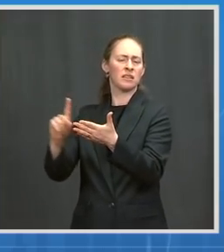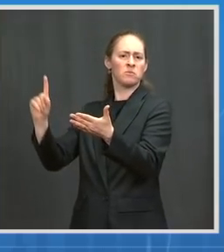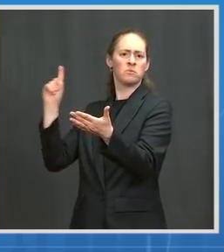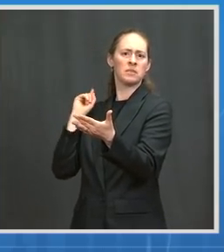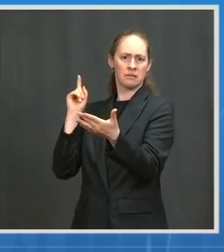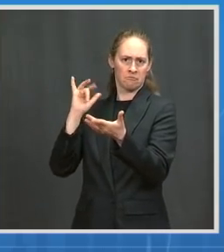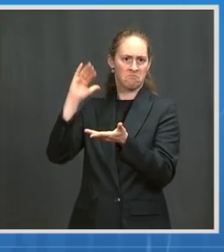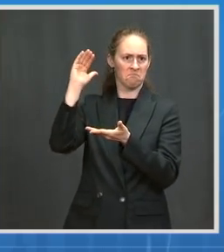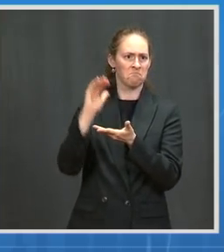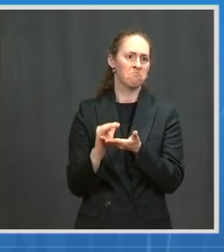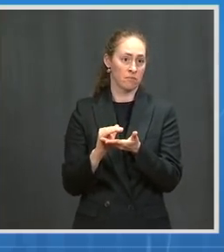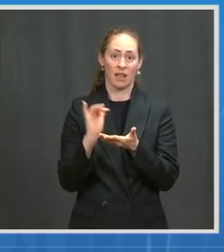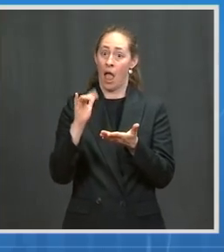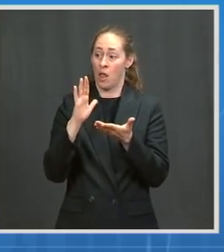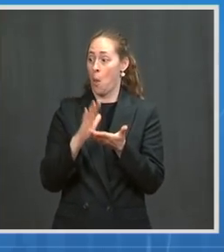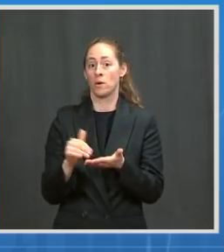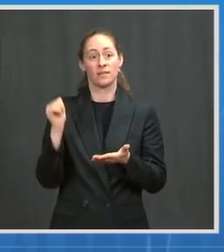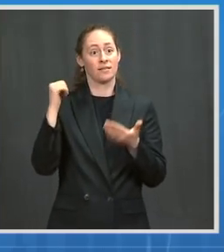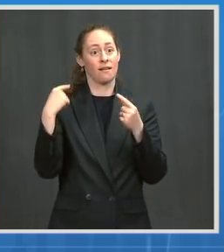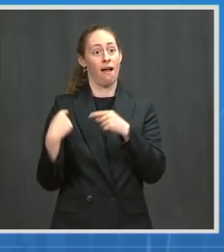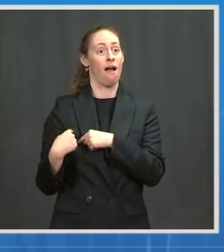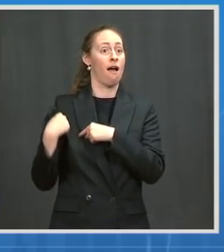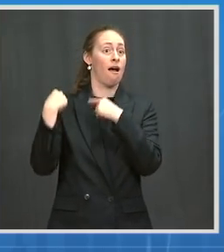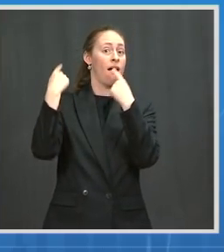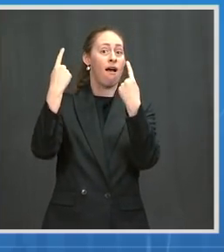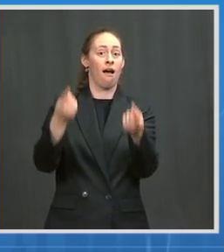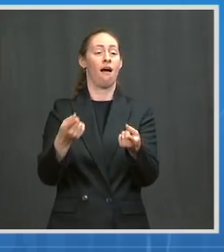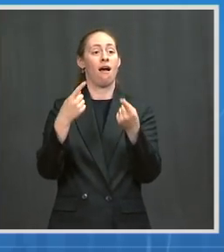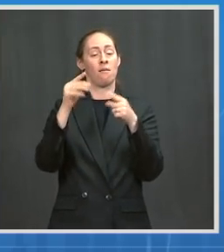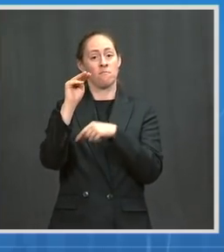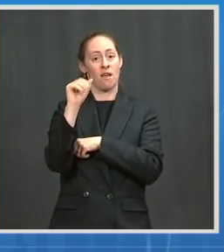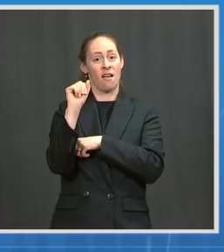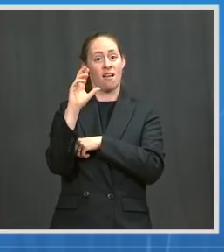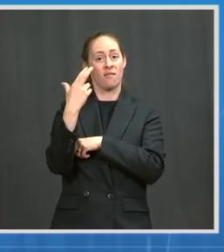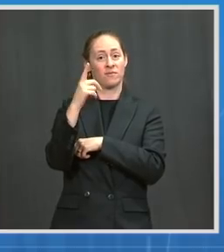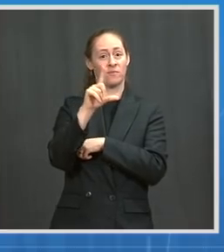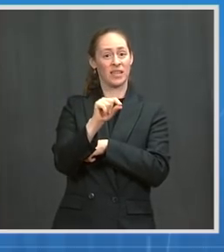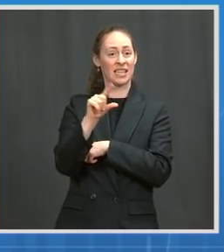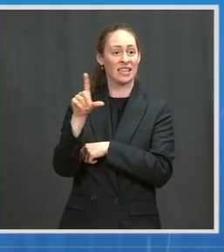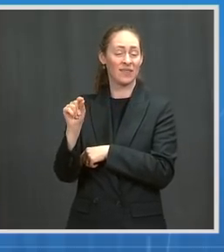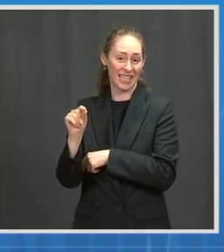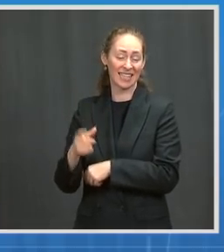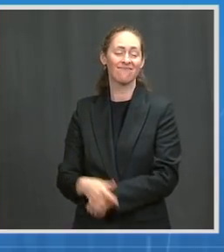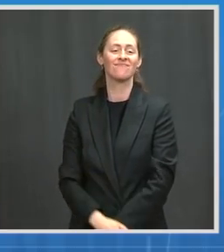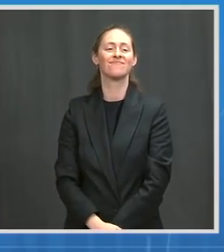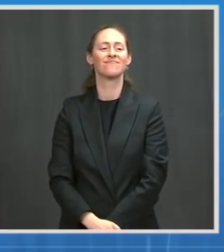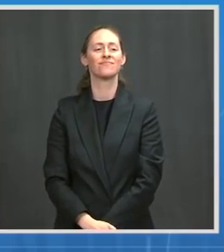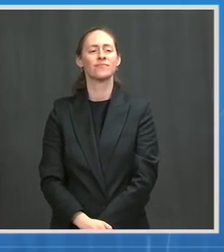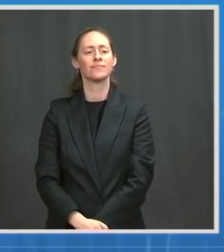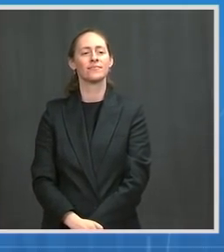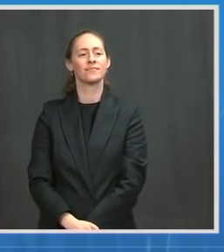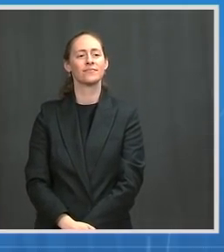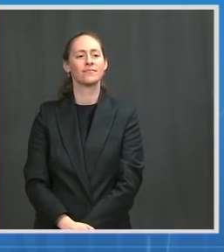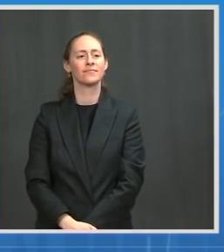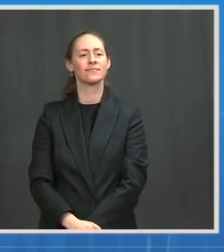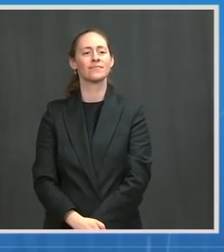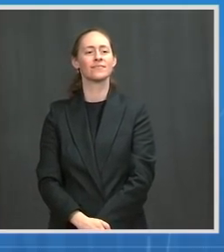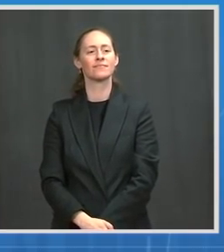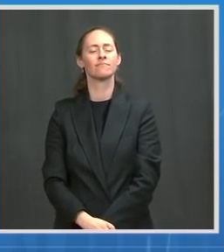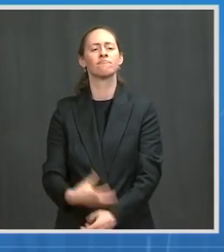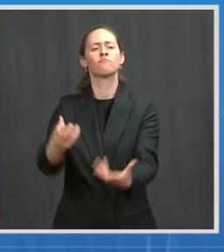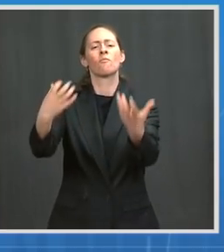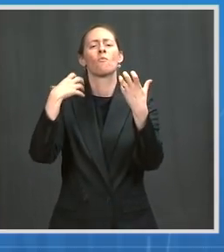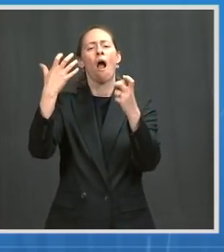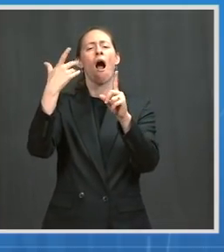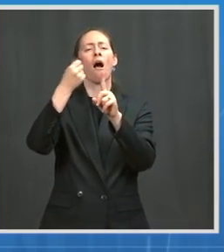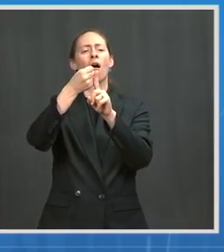seven-day average since March 27, 2020. To put this in context, on January 10, 2021, the seven-day